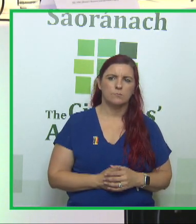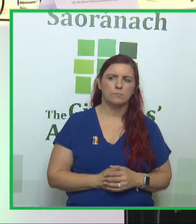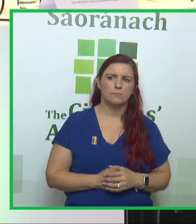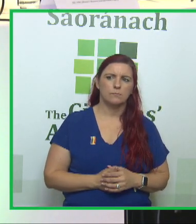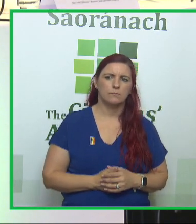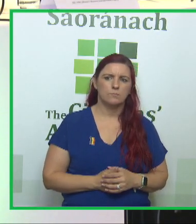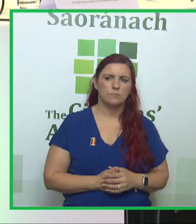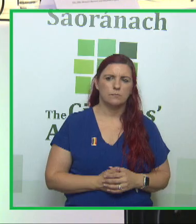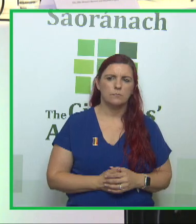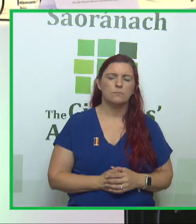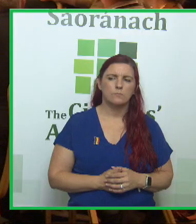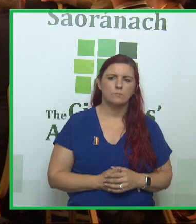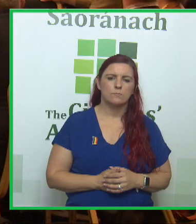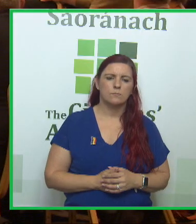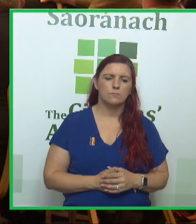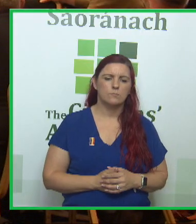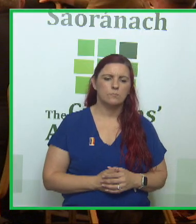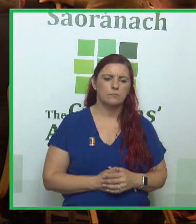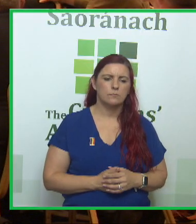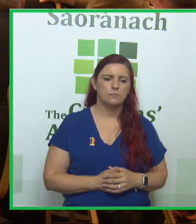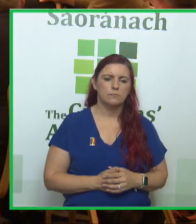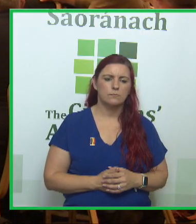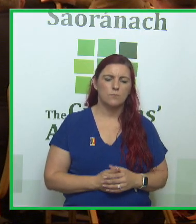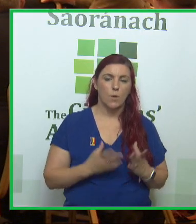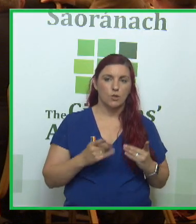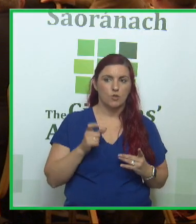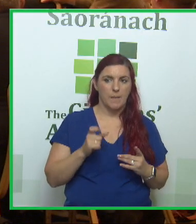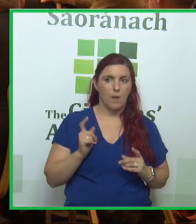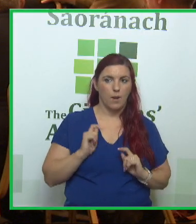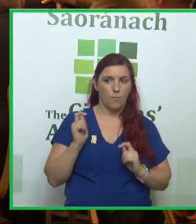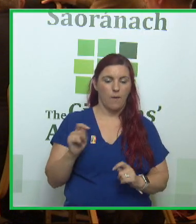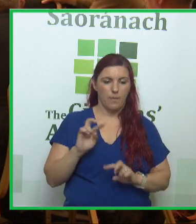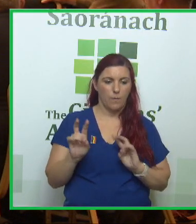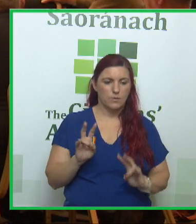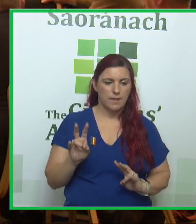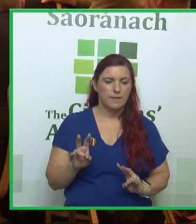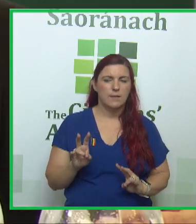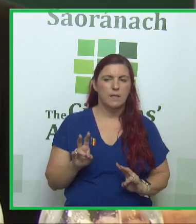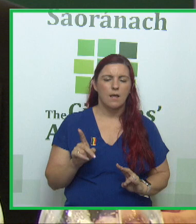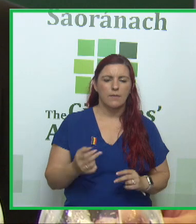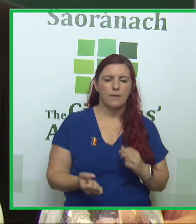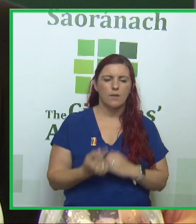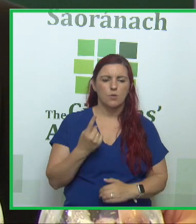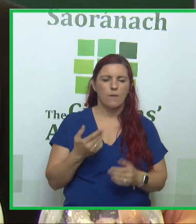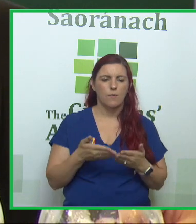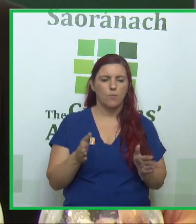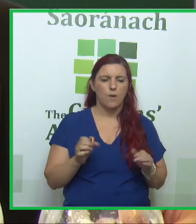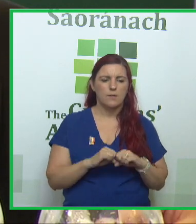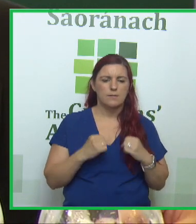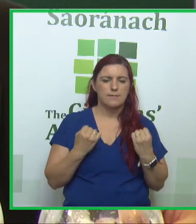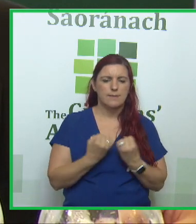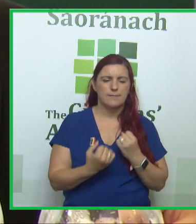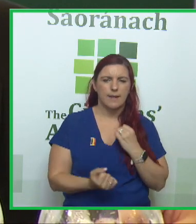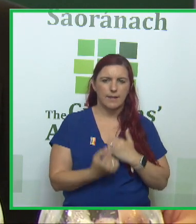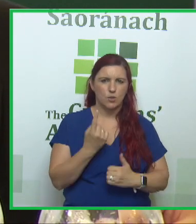I'll take the chairman's prerogative here and I'll point the questions to Simon and obviously we'll put to Catherine. The issue of the wider societal issues and